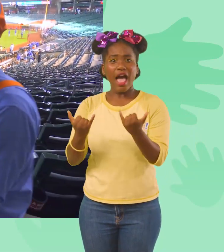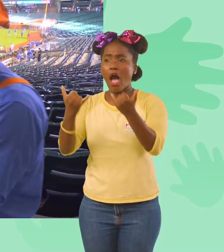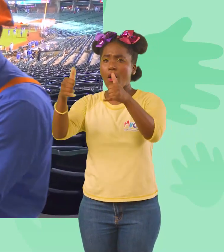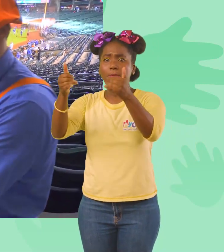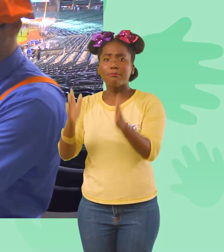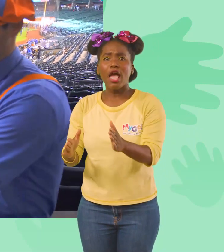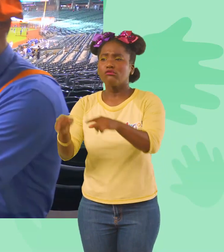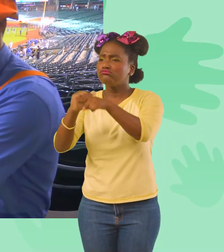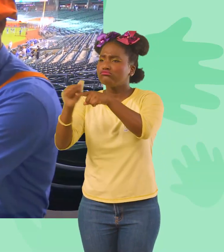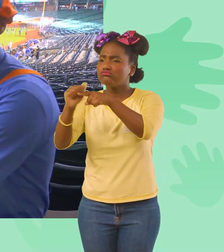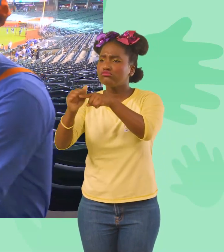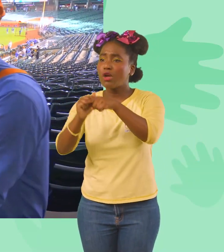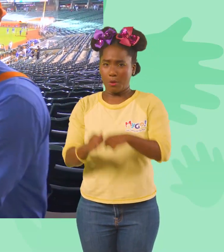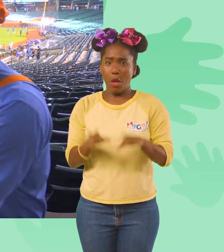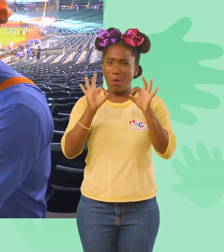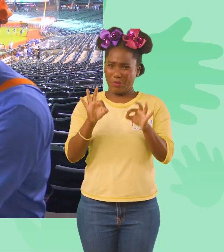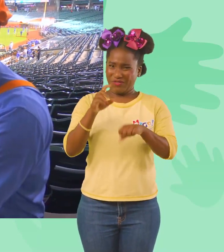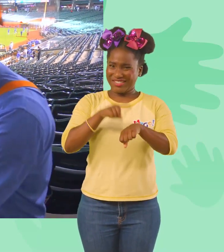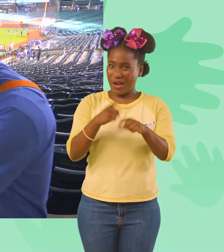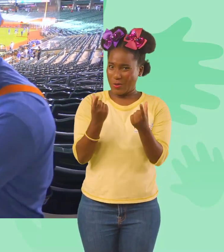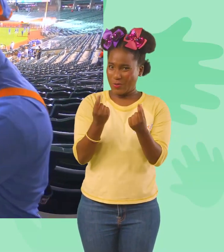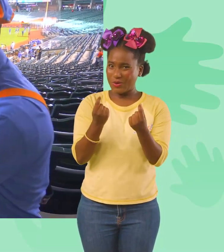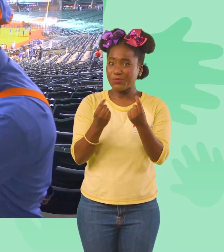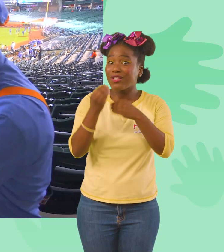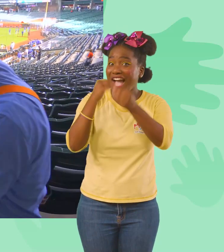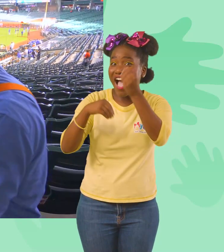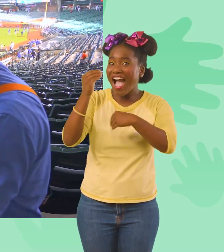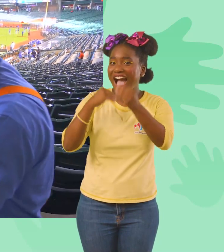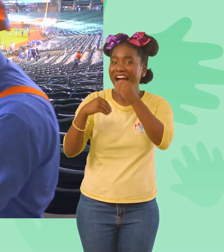is the perfect time to try the churro dog.